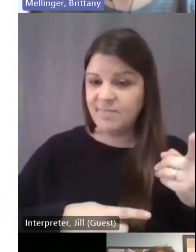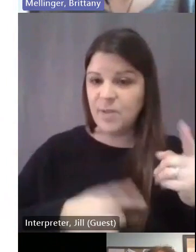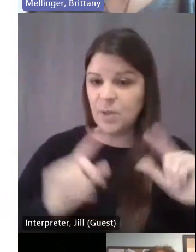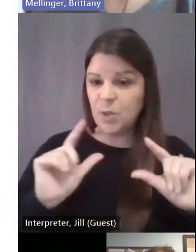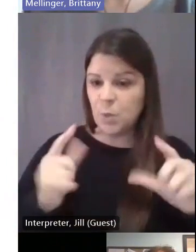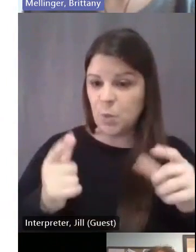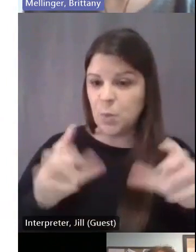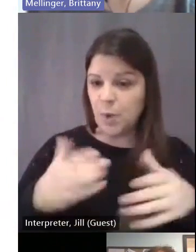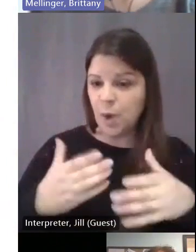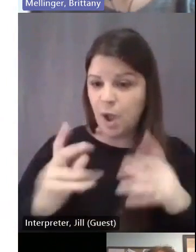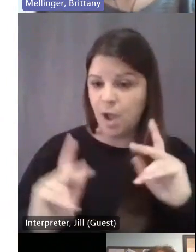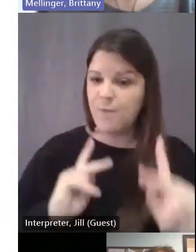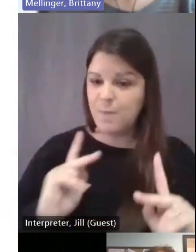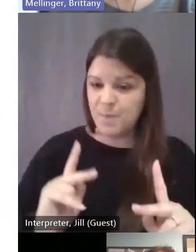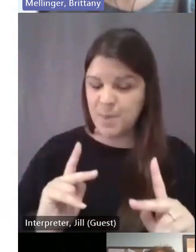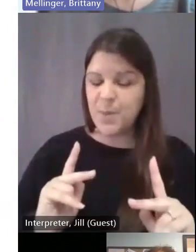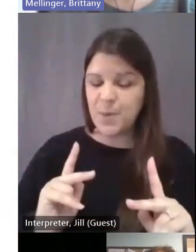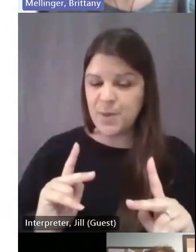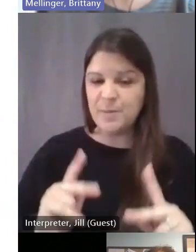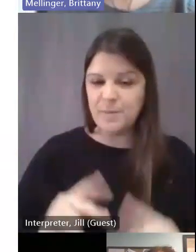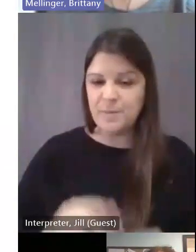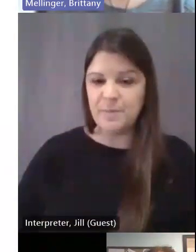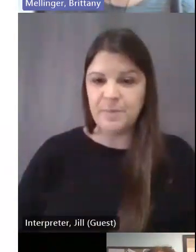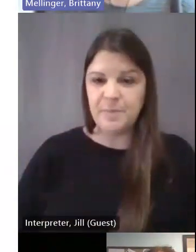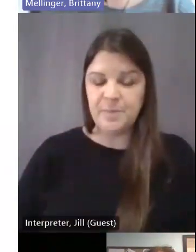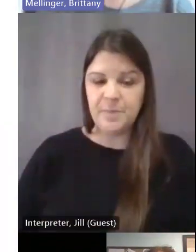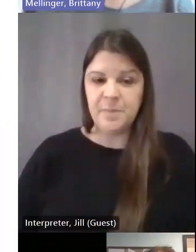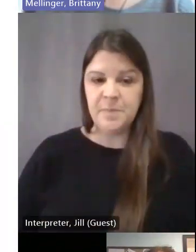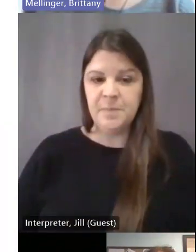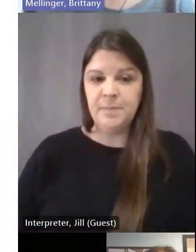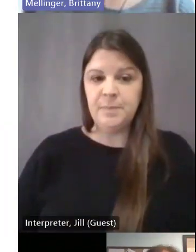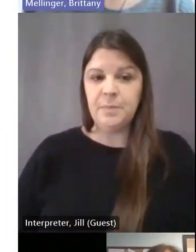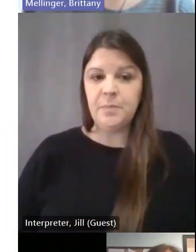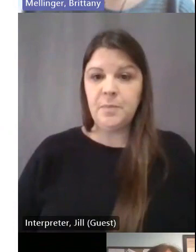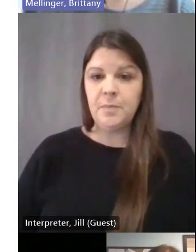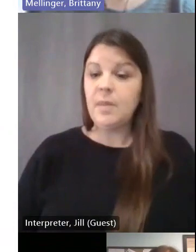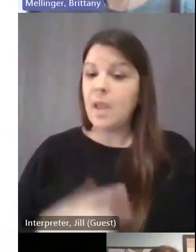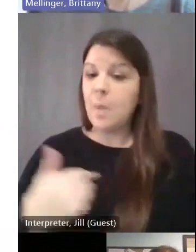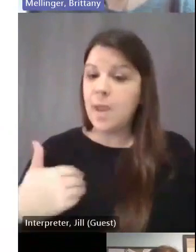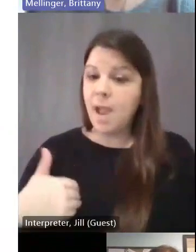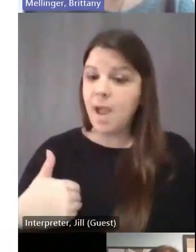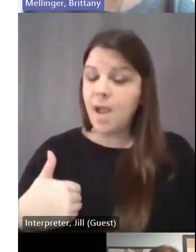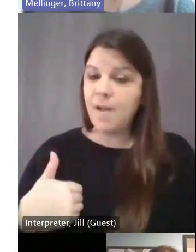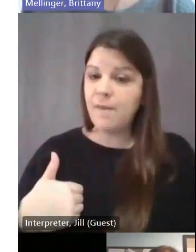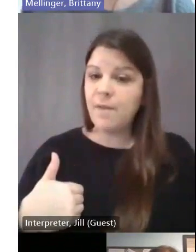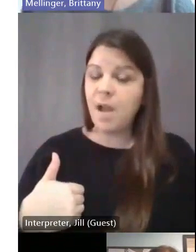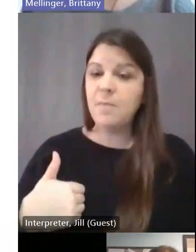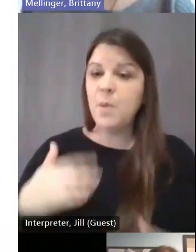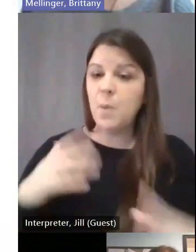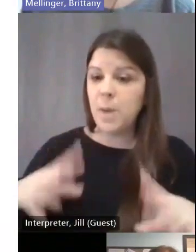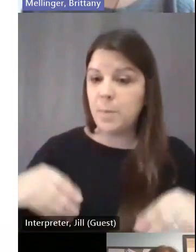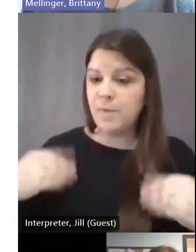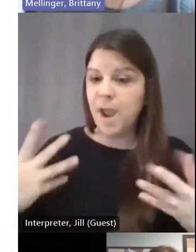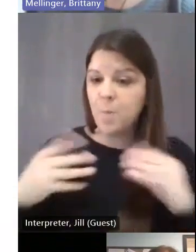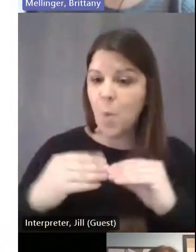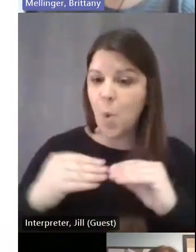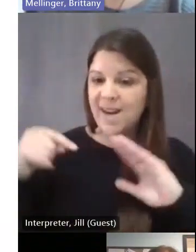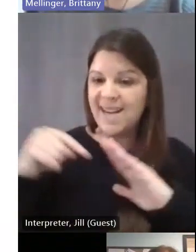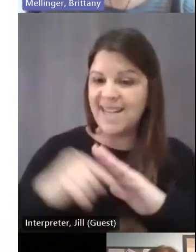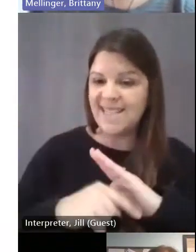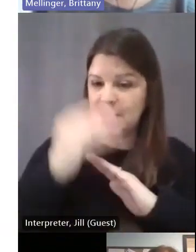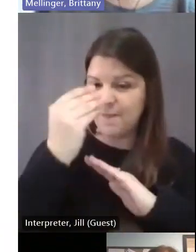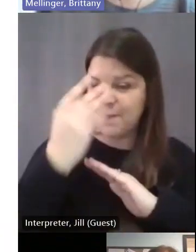aspects of one's identity under the protected class of sex. And we do have suppliers and some information on our website with